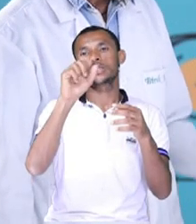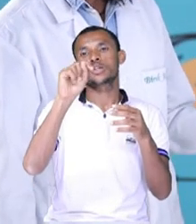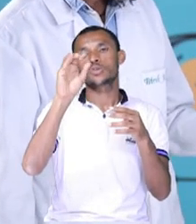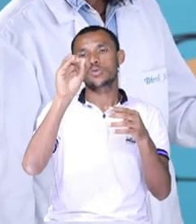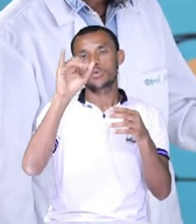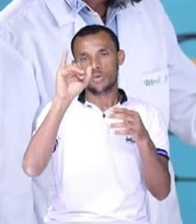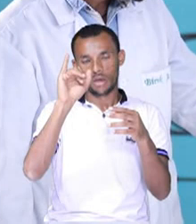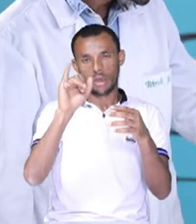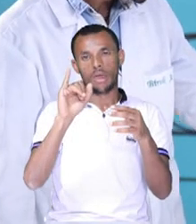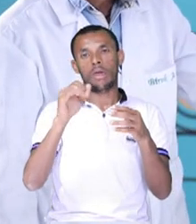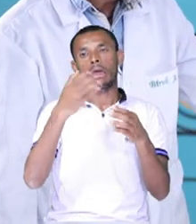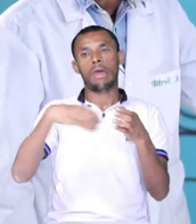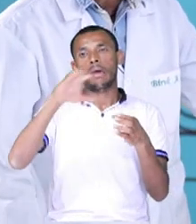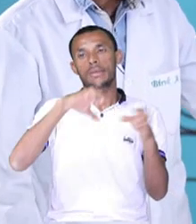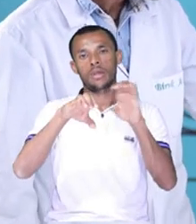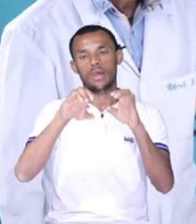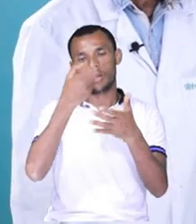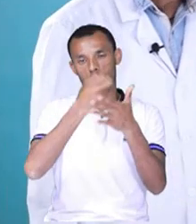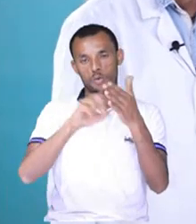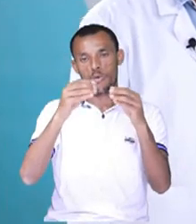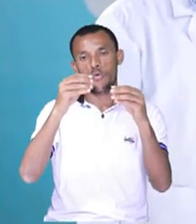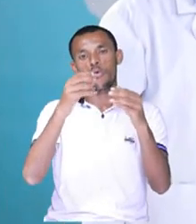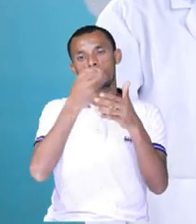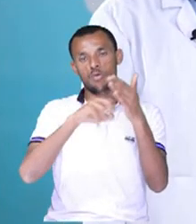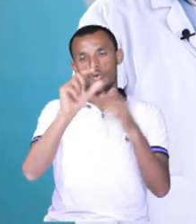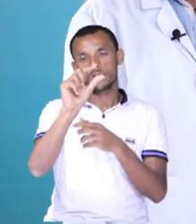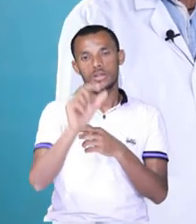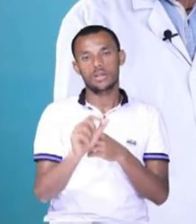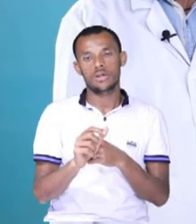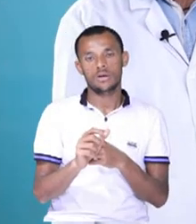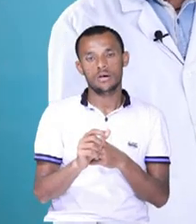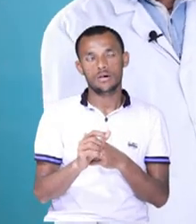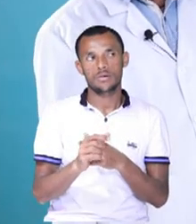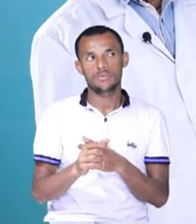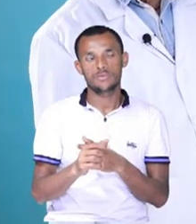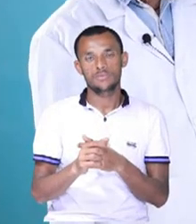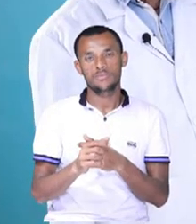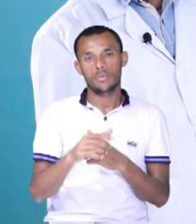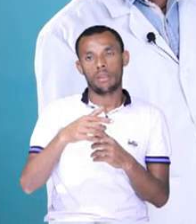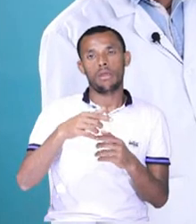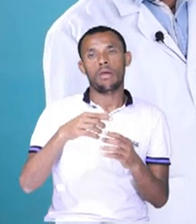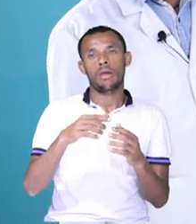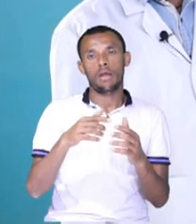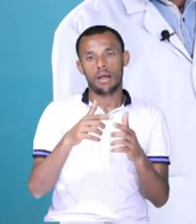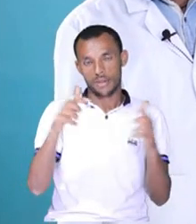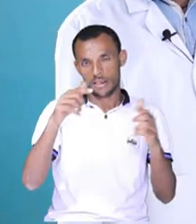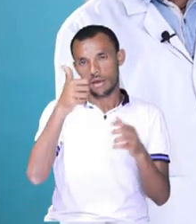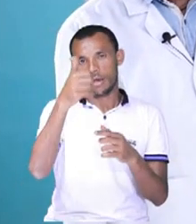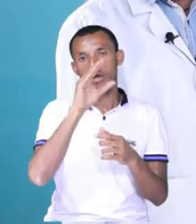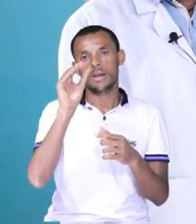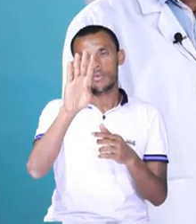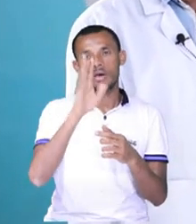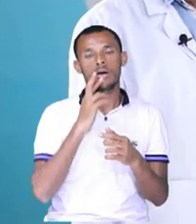coefficients. A, B, C, and D, small letter, are stoichiometric coefficients. Capital letter A and B